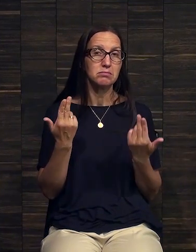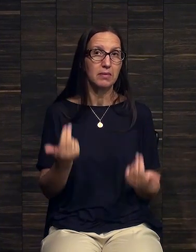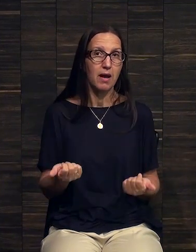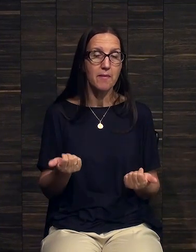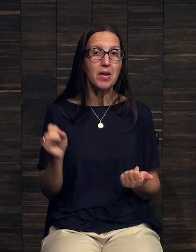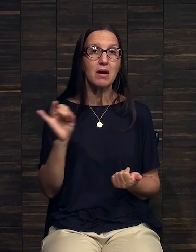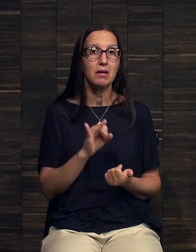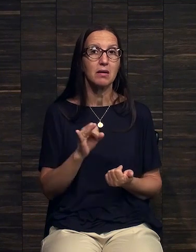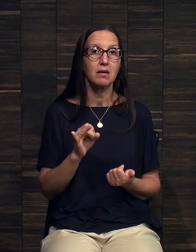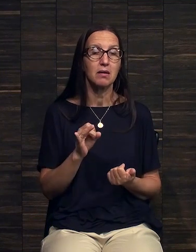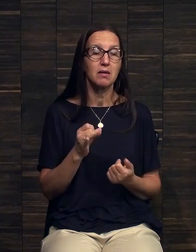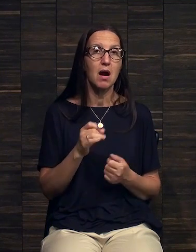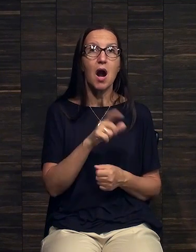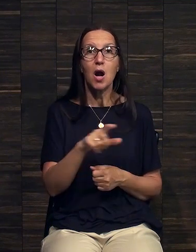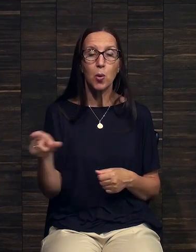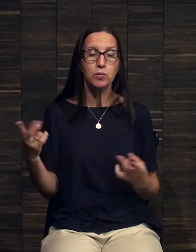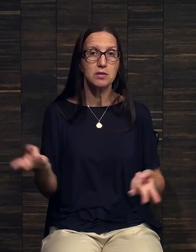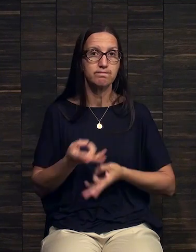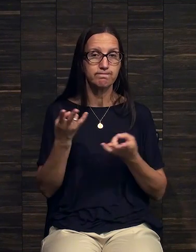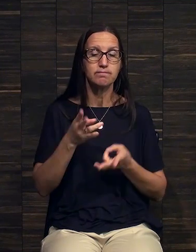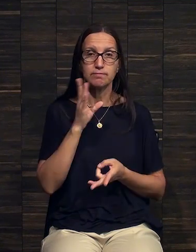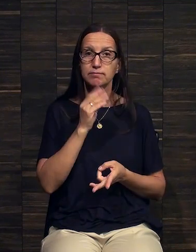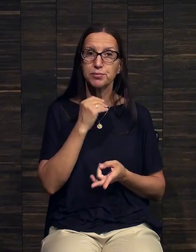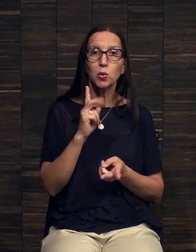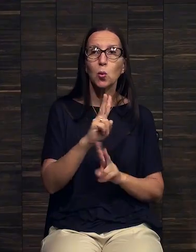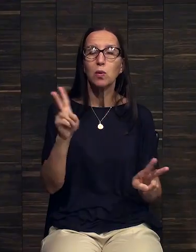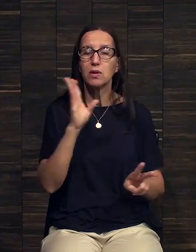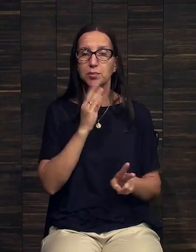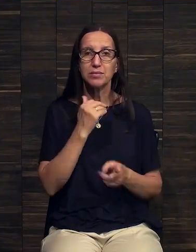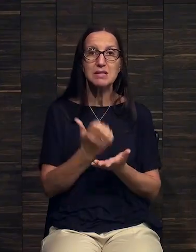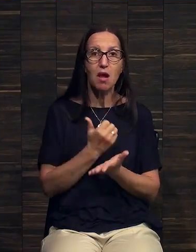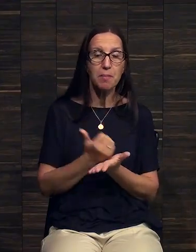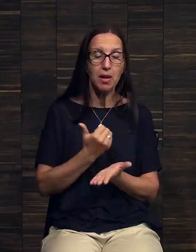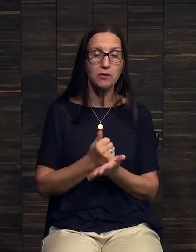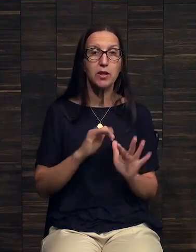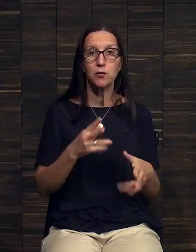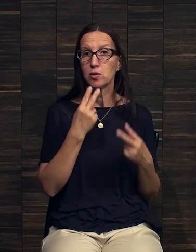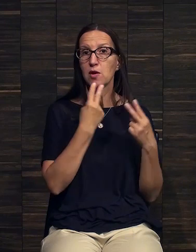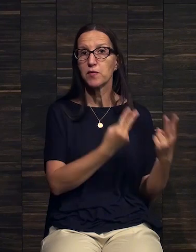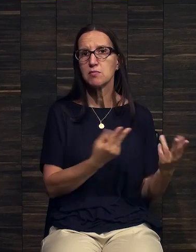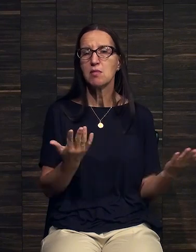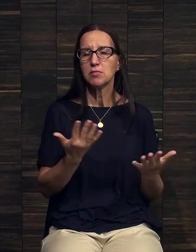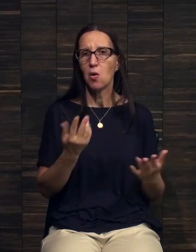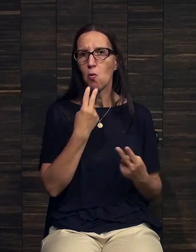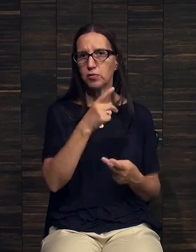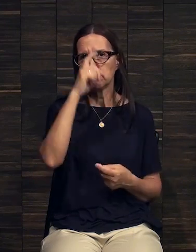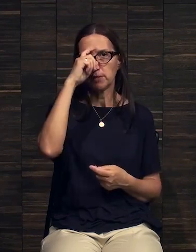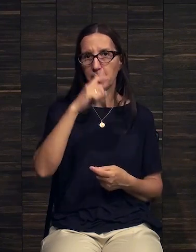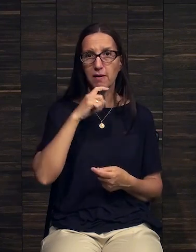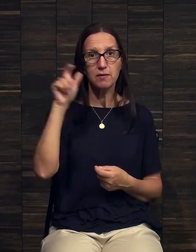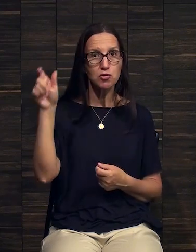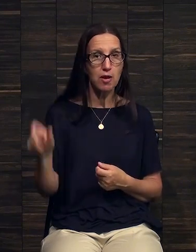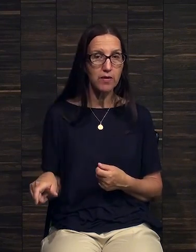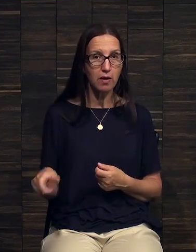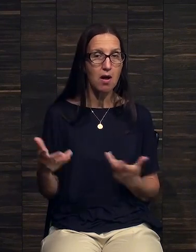and middle class people, they still earned something to live on. But what do we see here? It's a